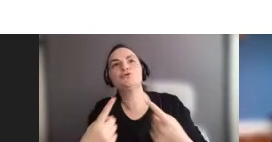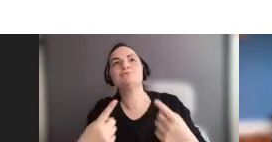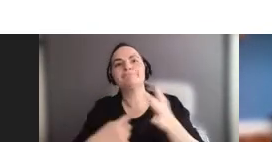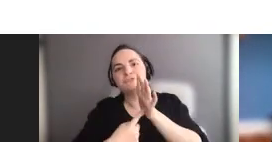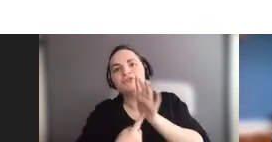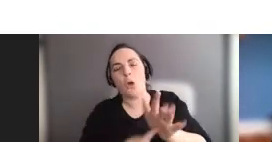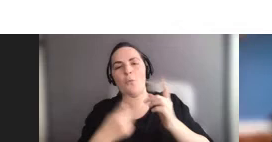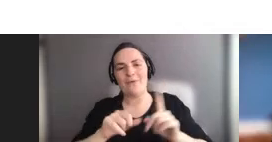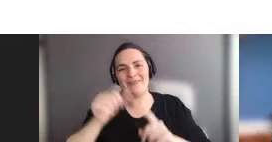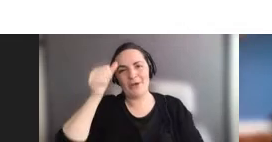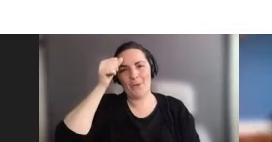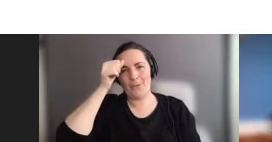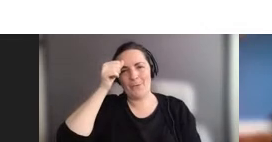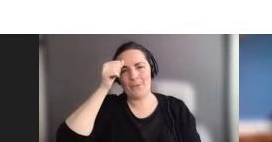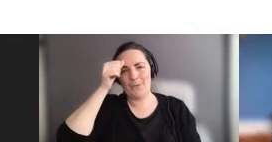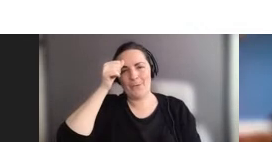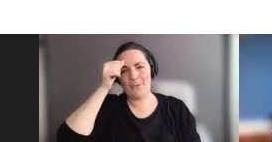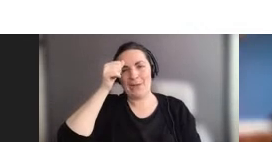feedback.